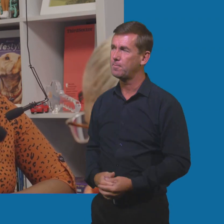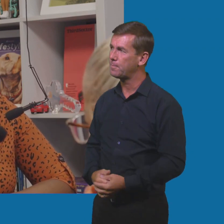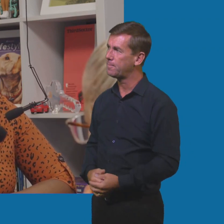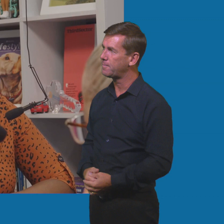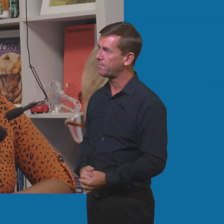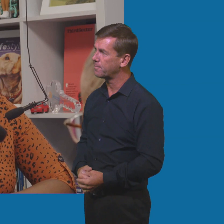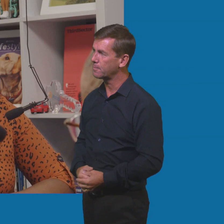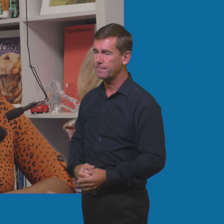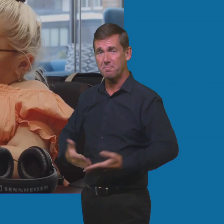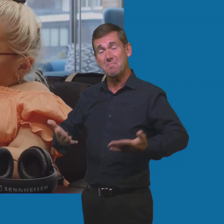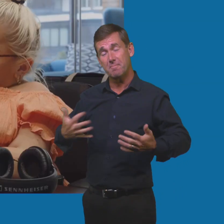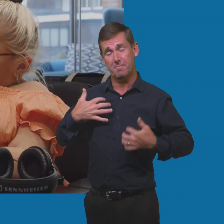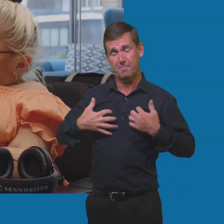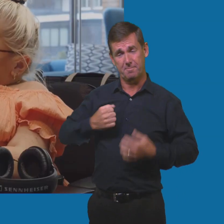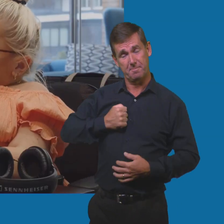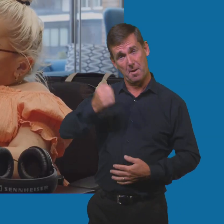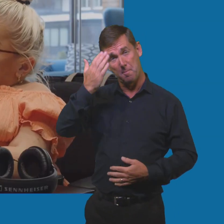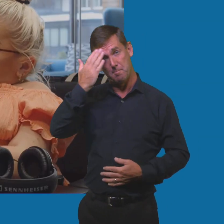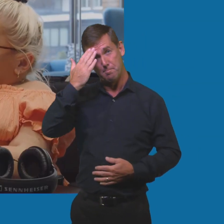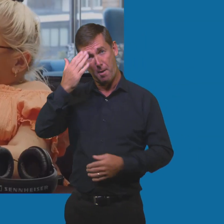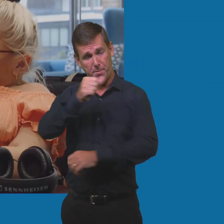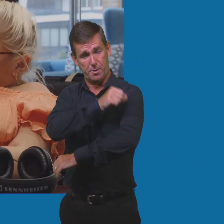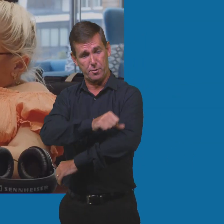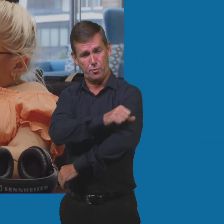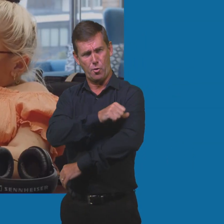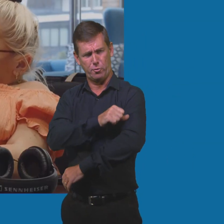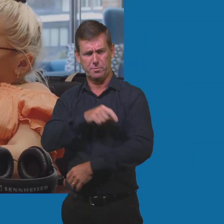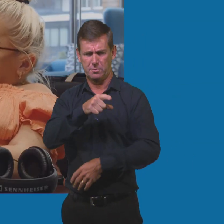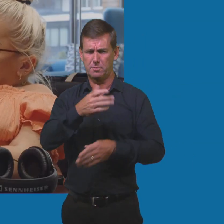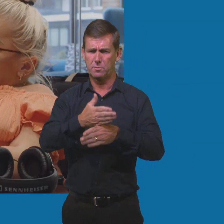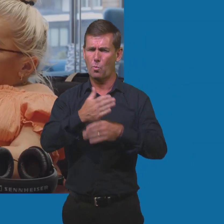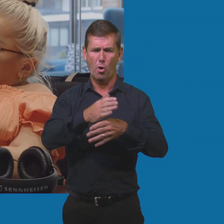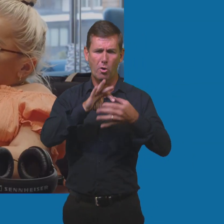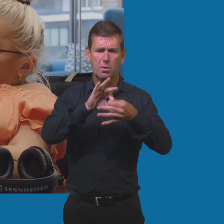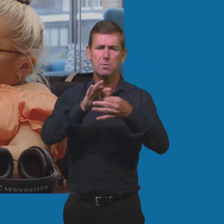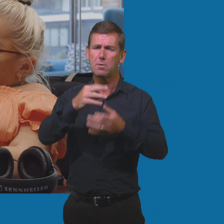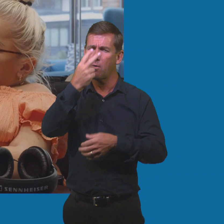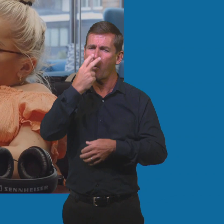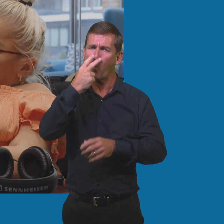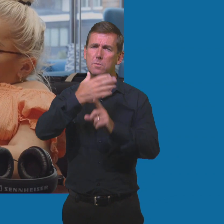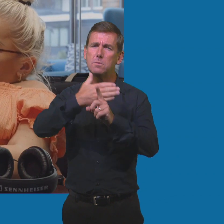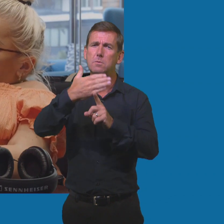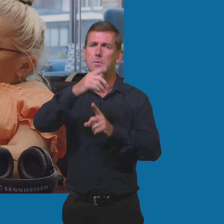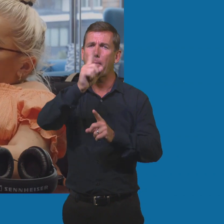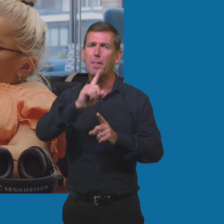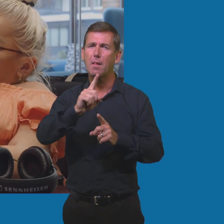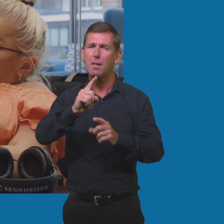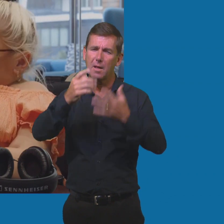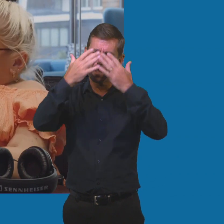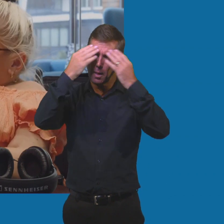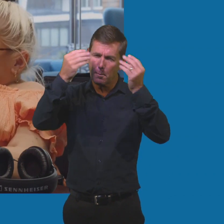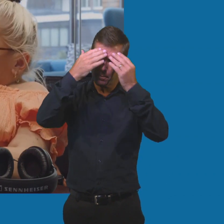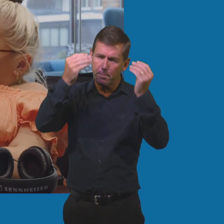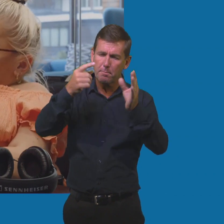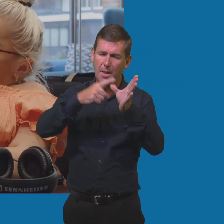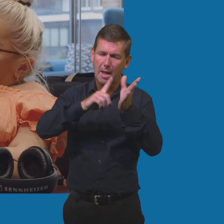and she works with a lot of our senior members of society and people who have Alzheimer's and so on and so forth. And I think, you know,